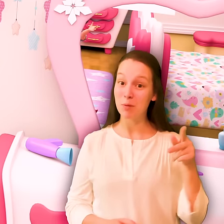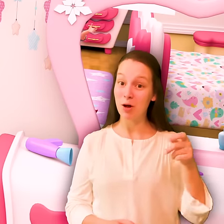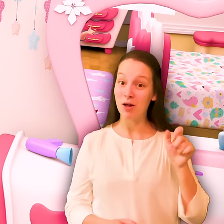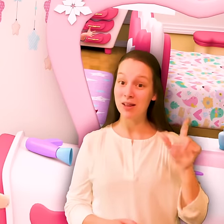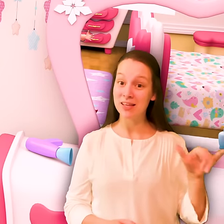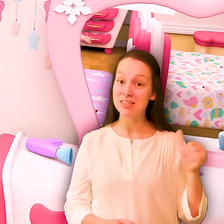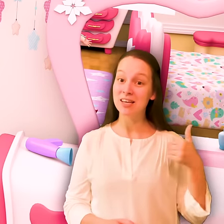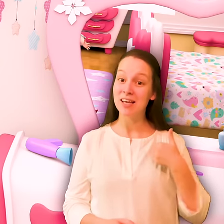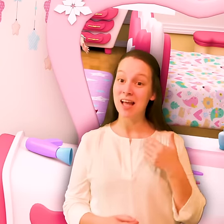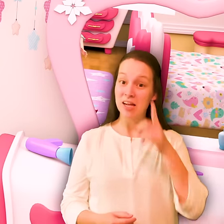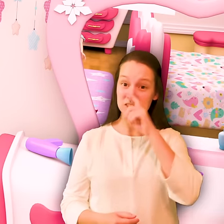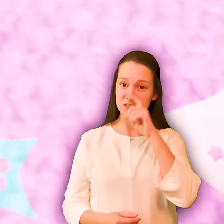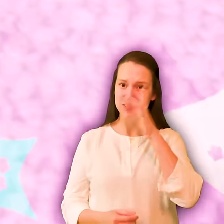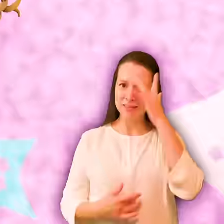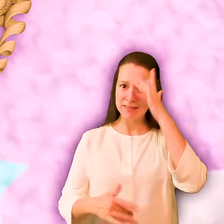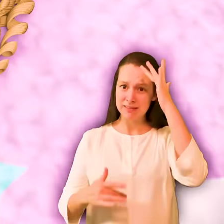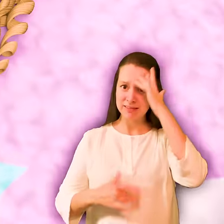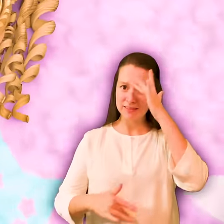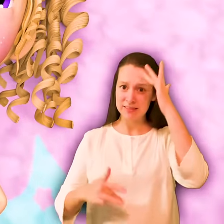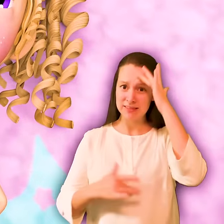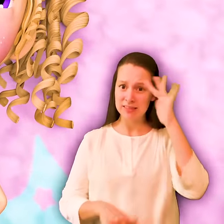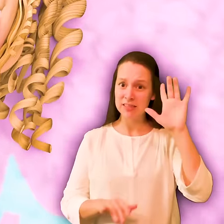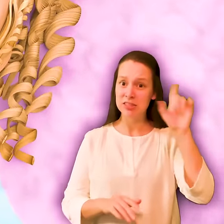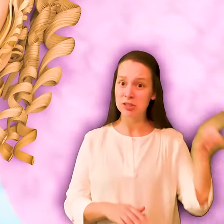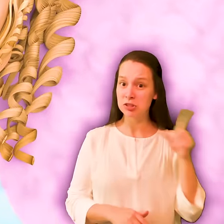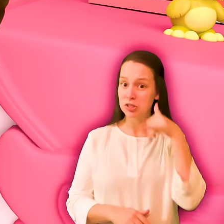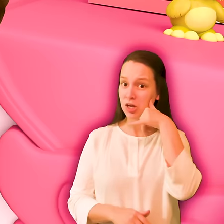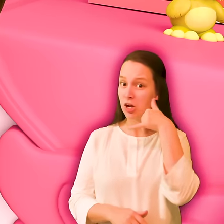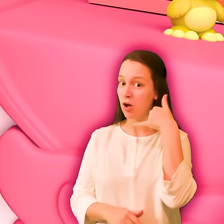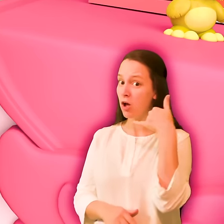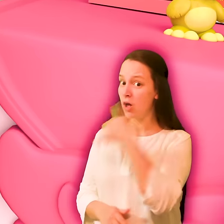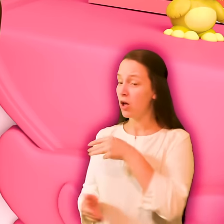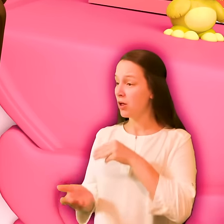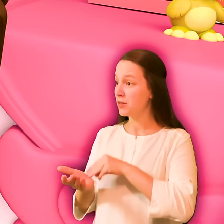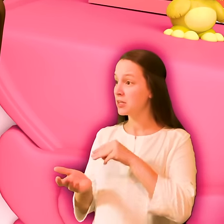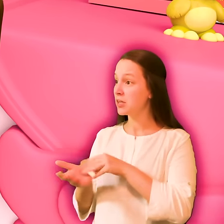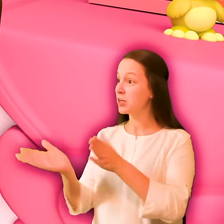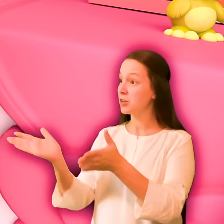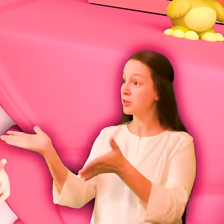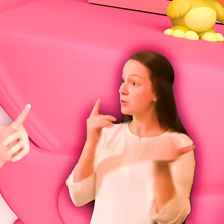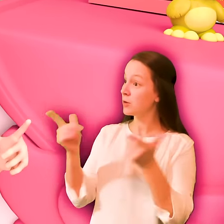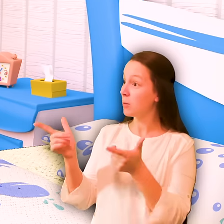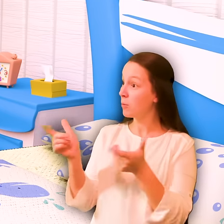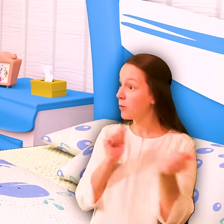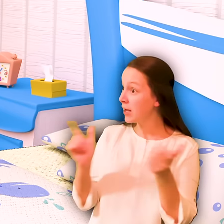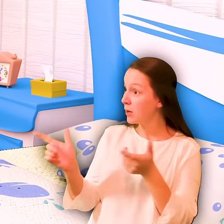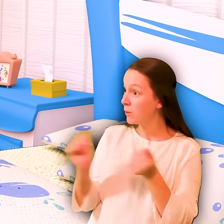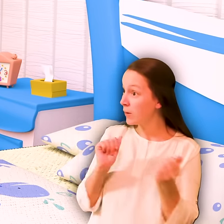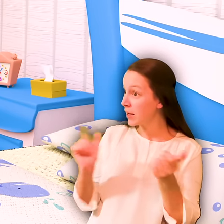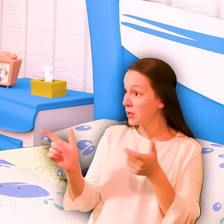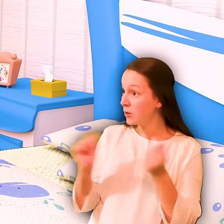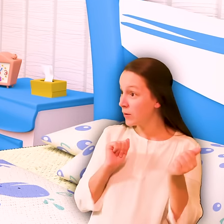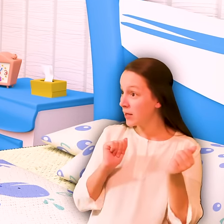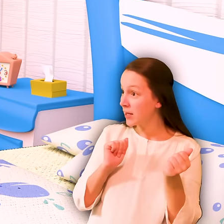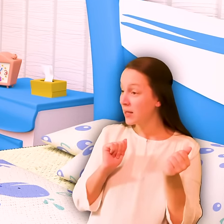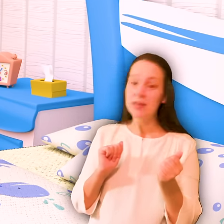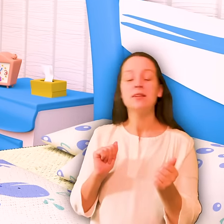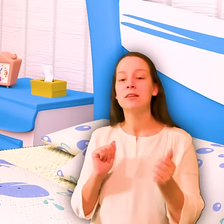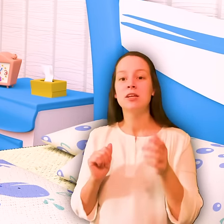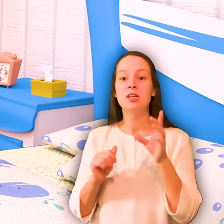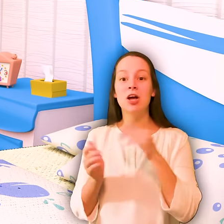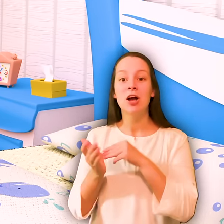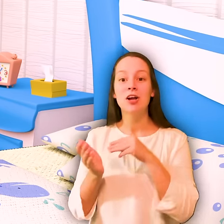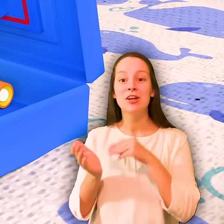miss polly had a dolly who was sick sick sick so she called for the doctor to come quick quick